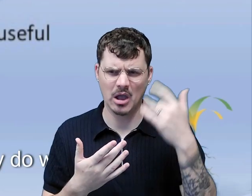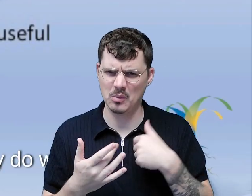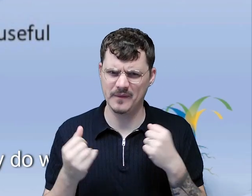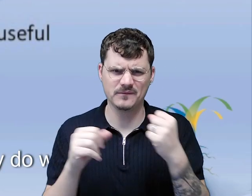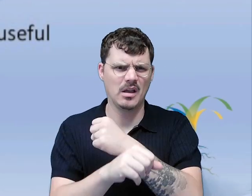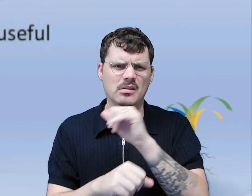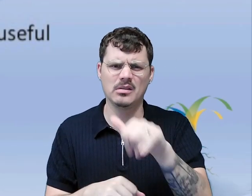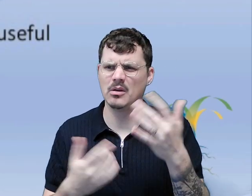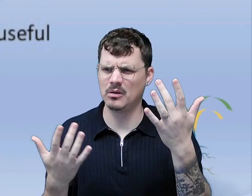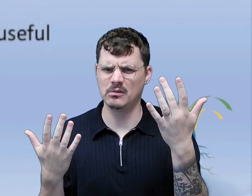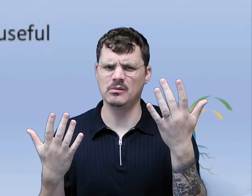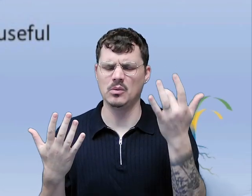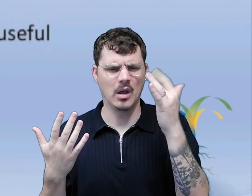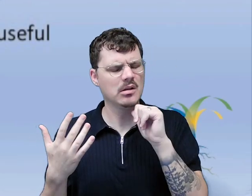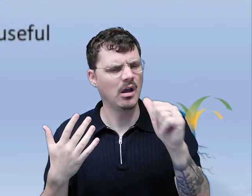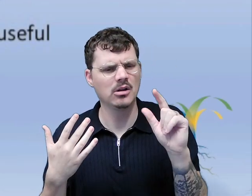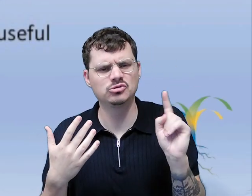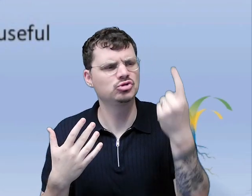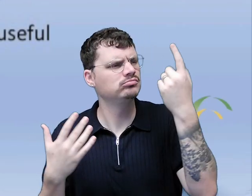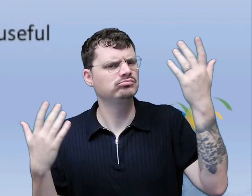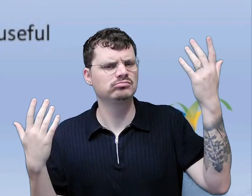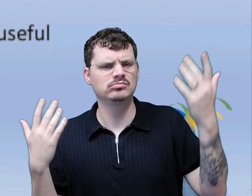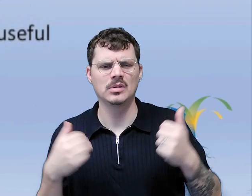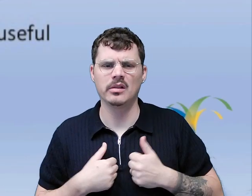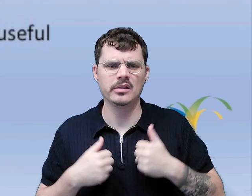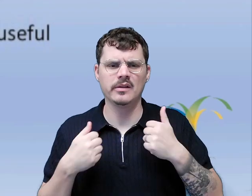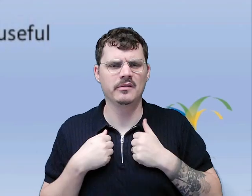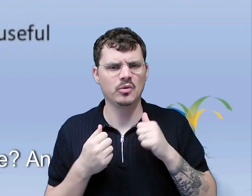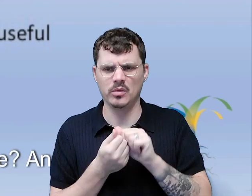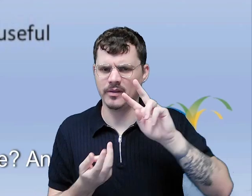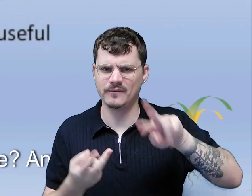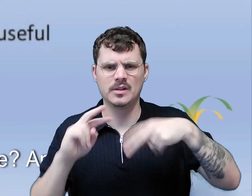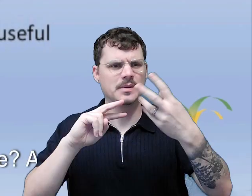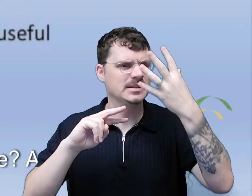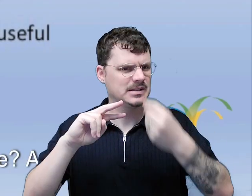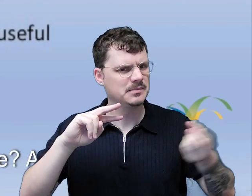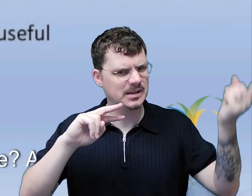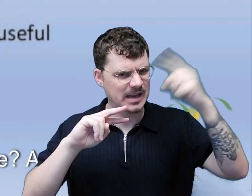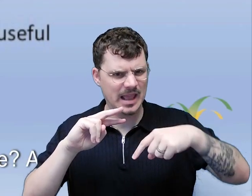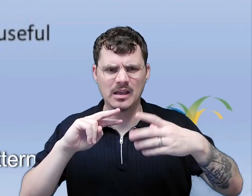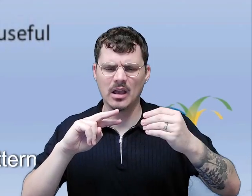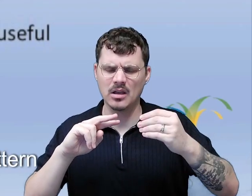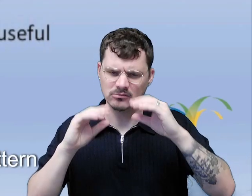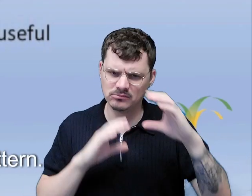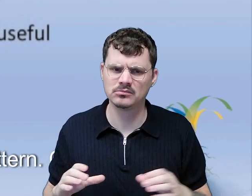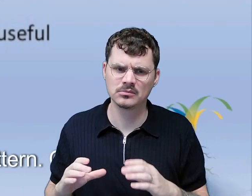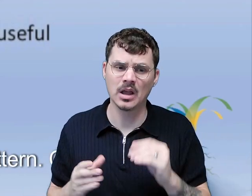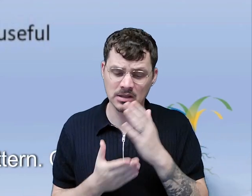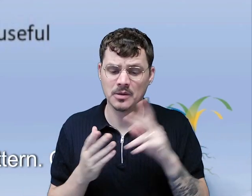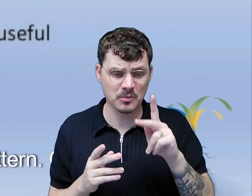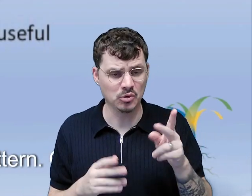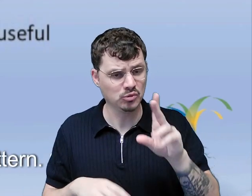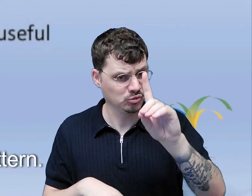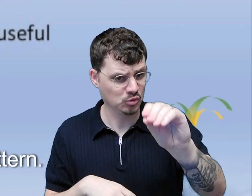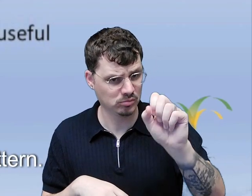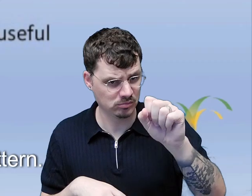well, why do we fight that? Why not just live your life with a flip schedule? And some people do indeed